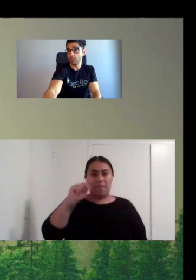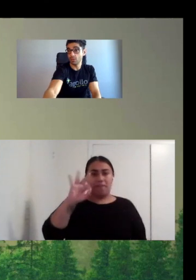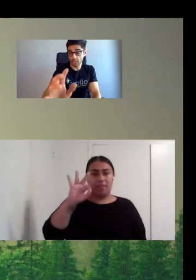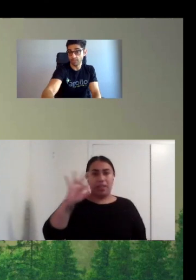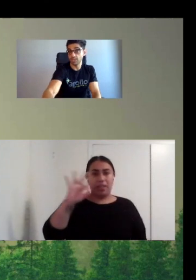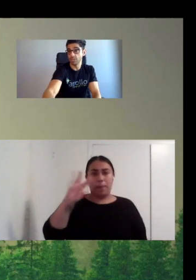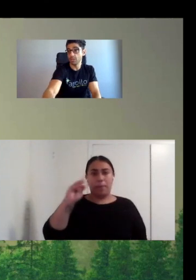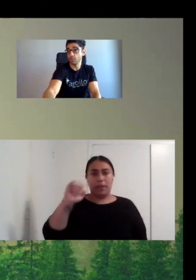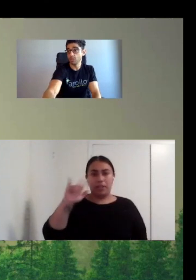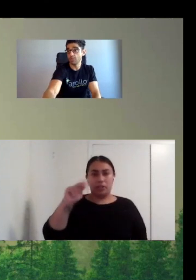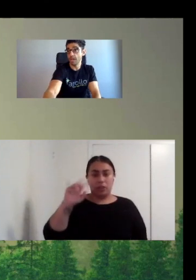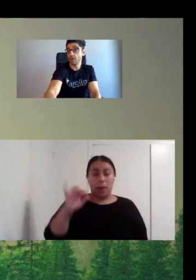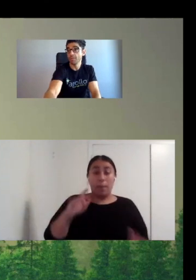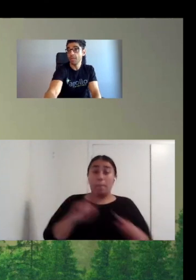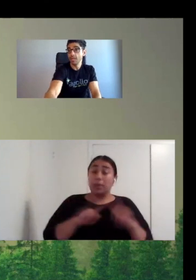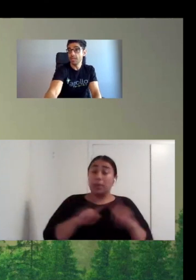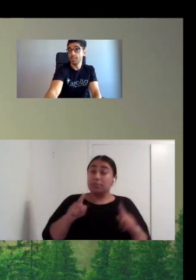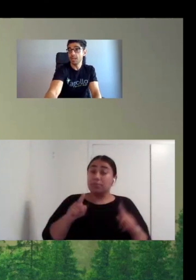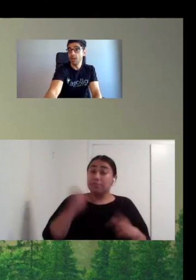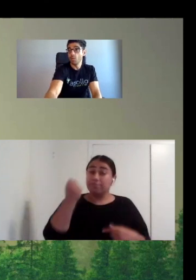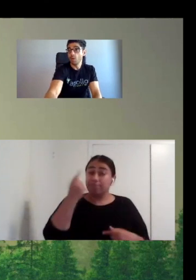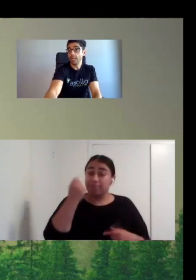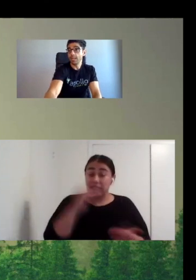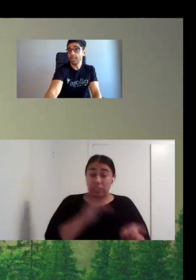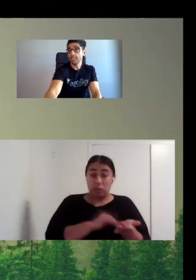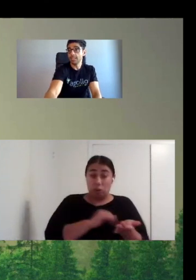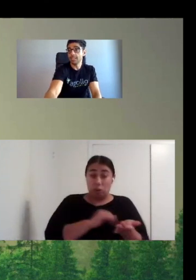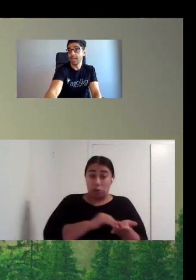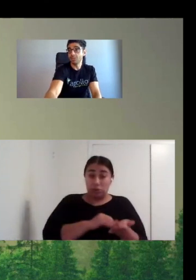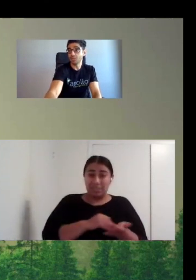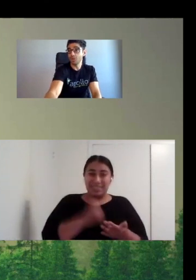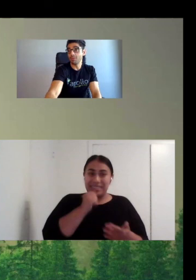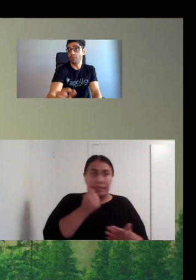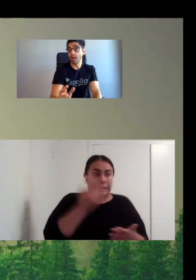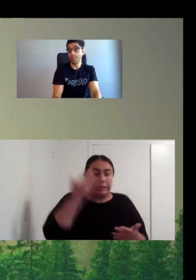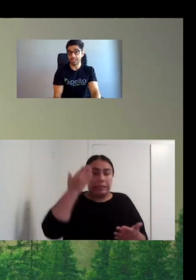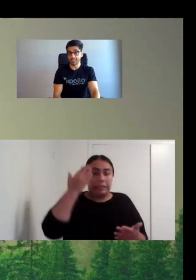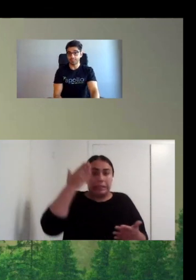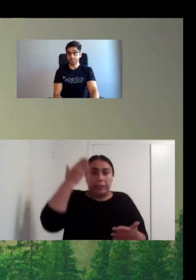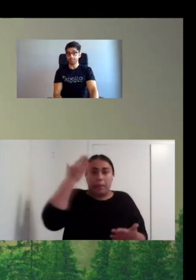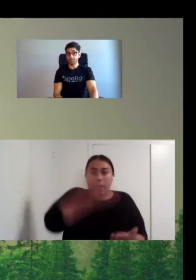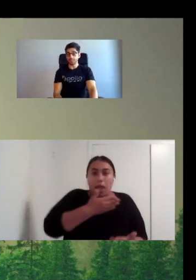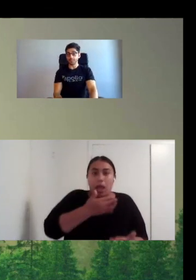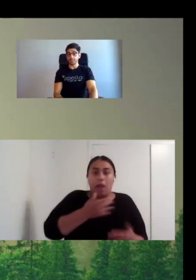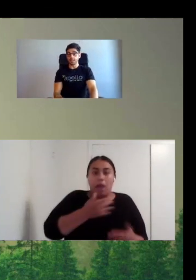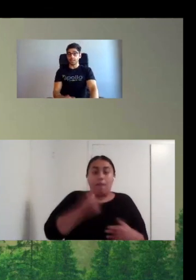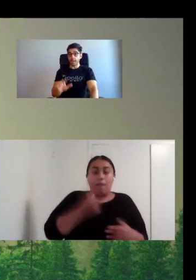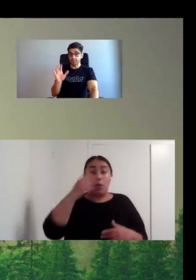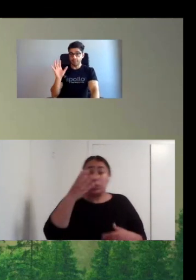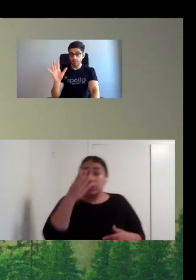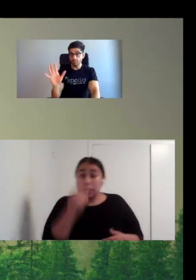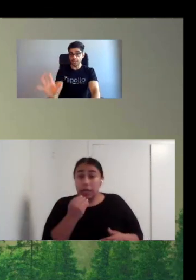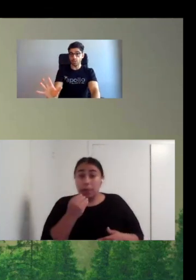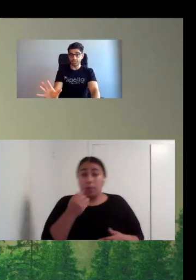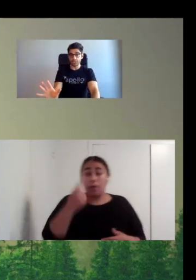going to cover, or in the presentation that I'm going to cover now, is what is the standard treatment for MS? That